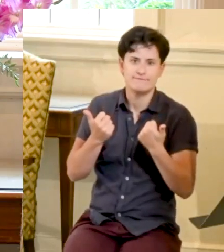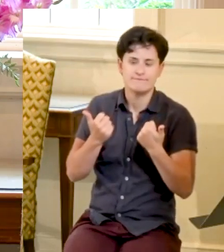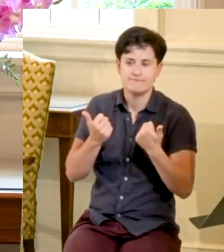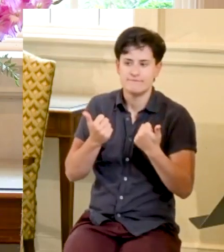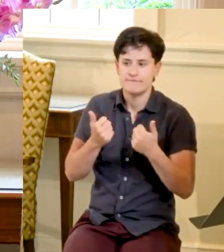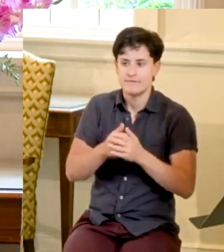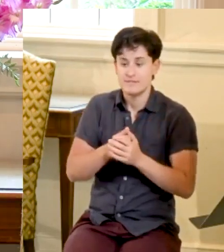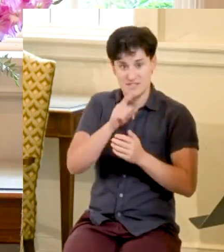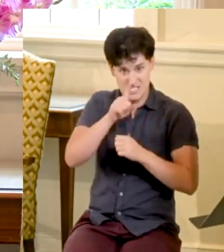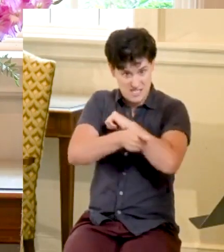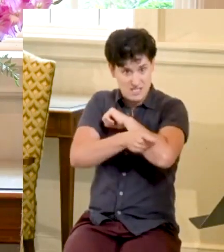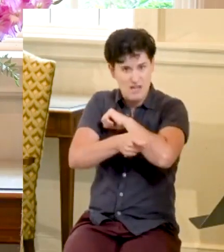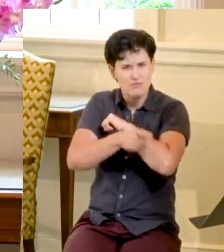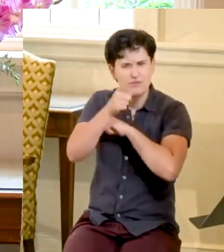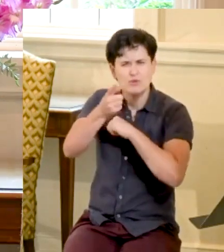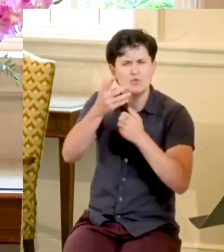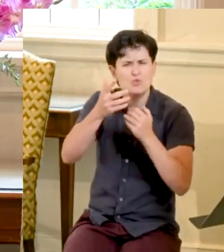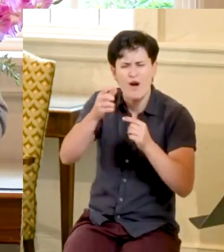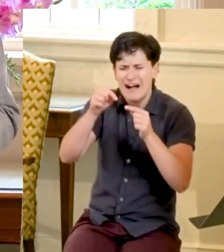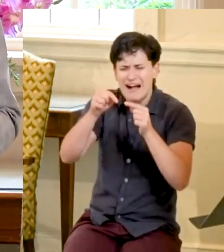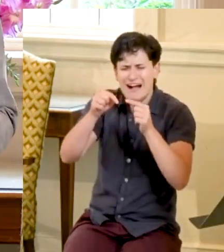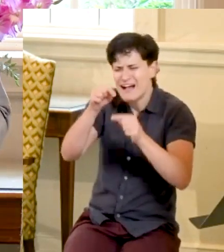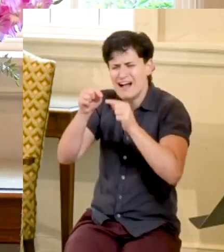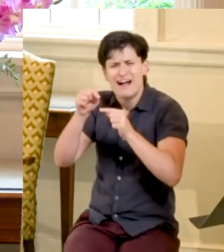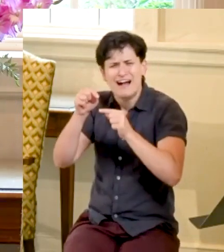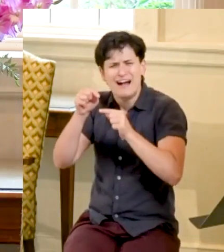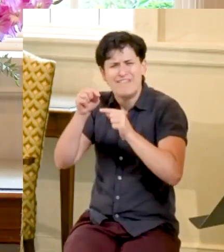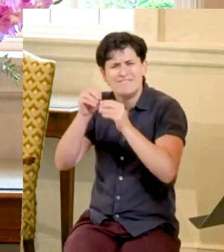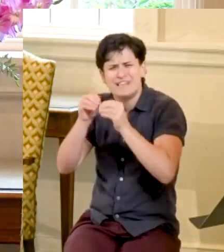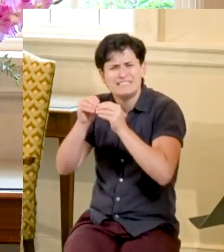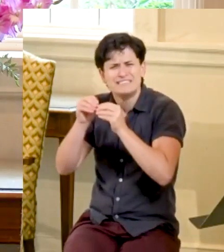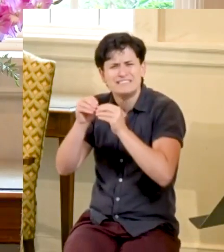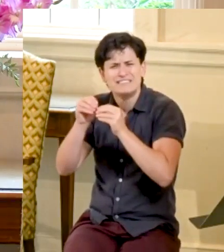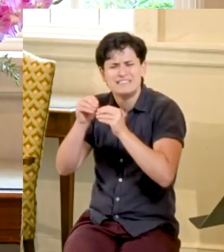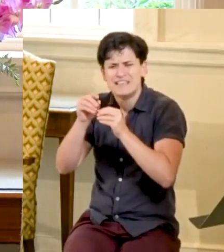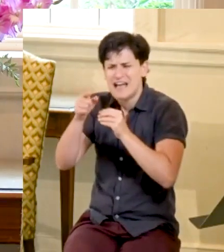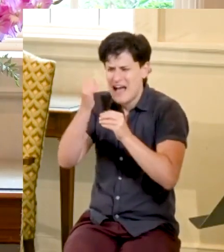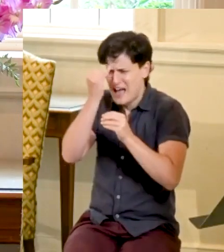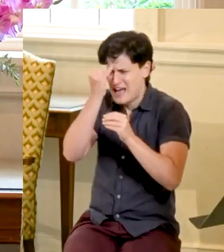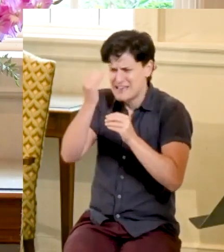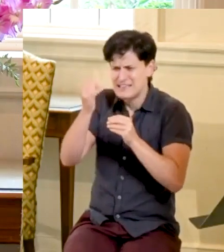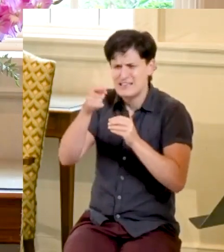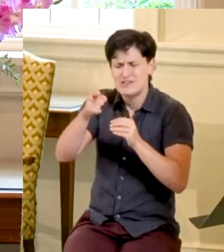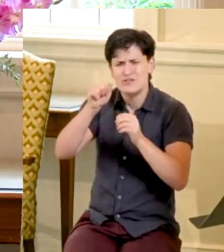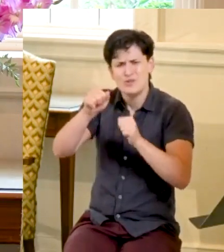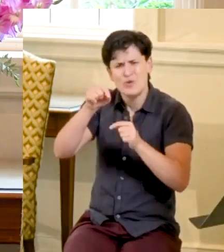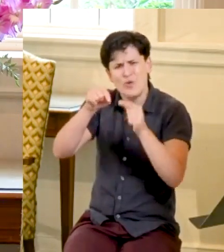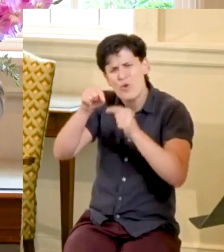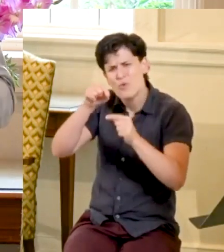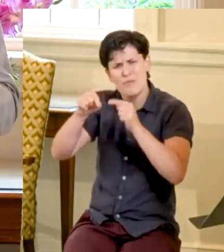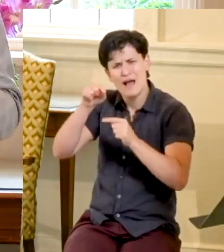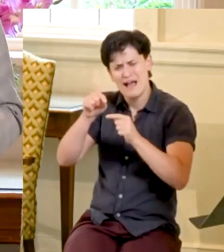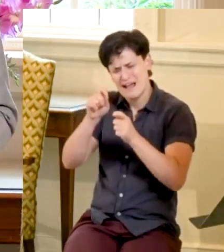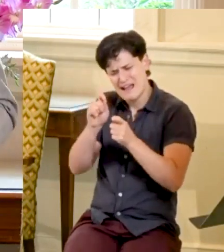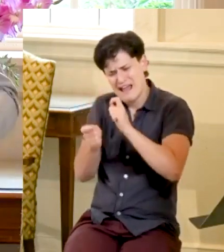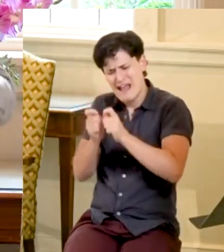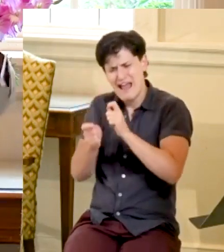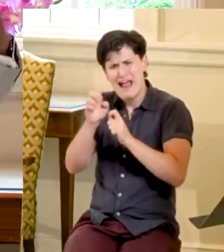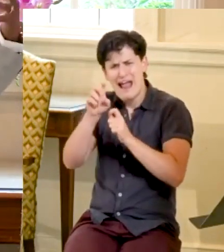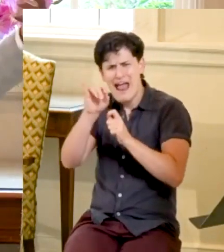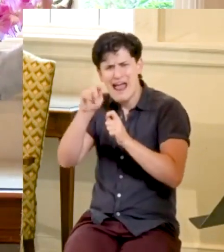quite tempting, isn't it? The idea that we could go back and edit the story, cut the